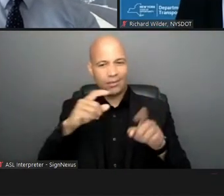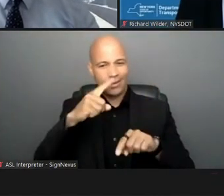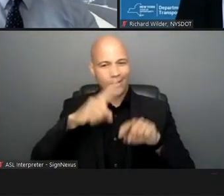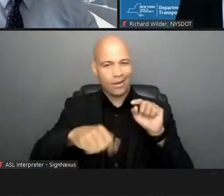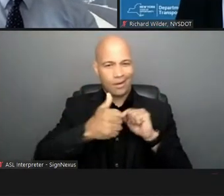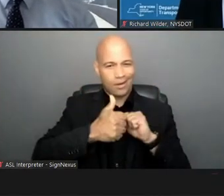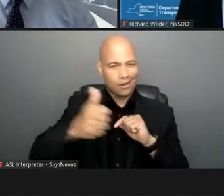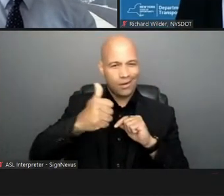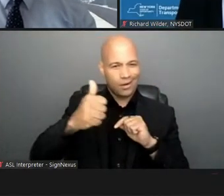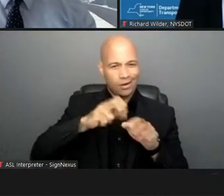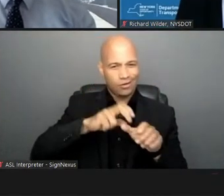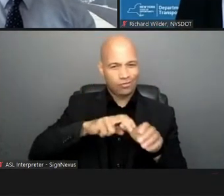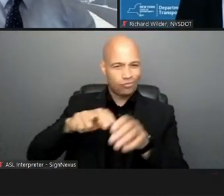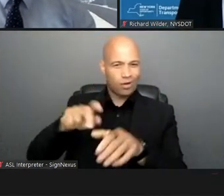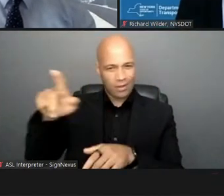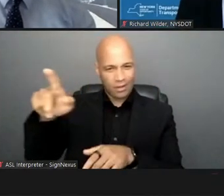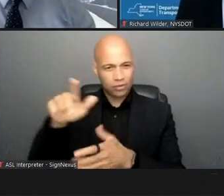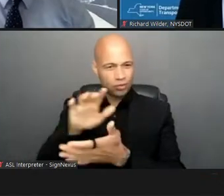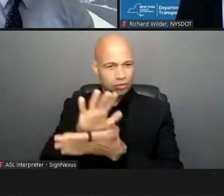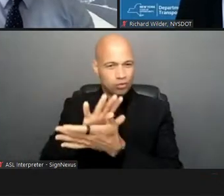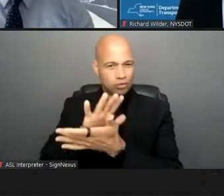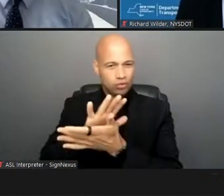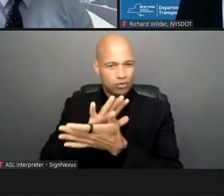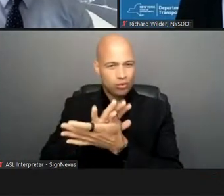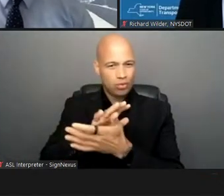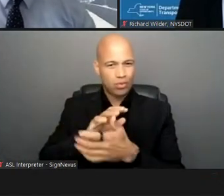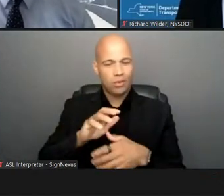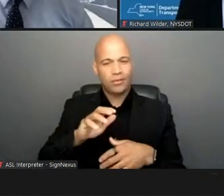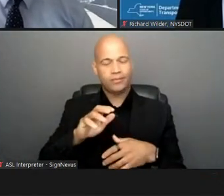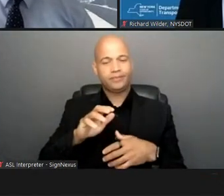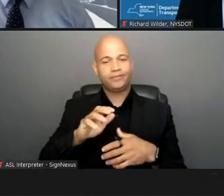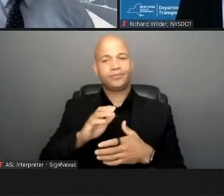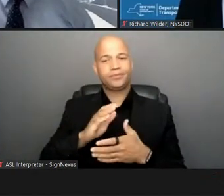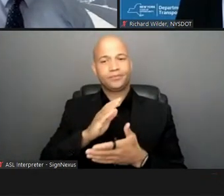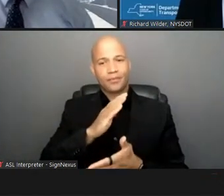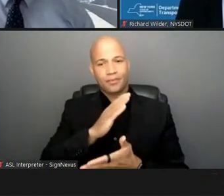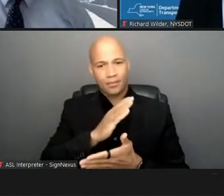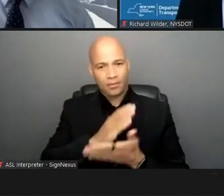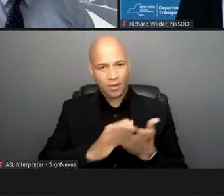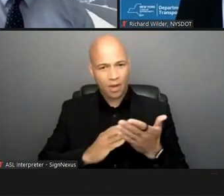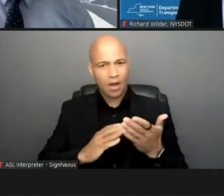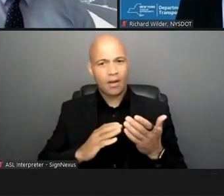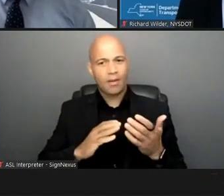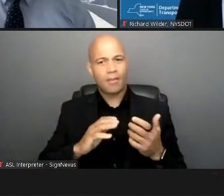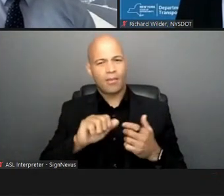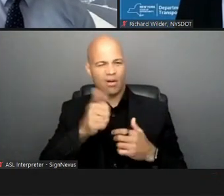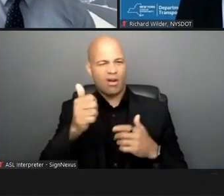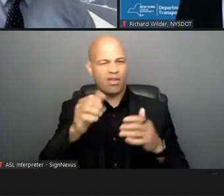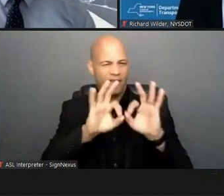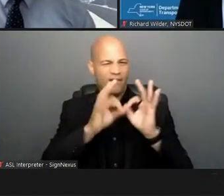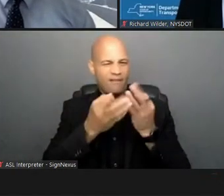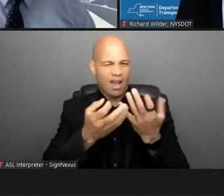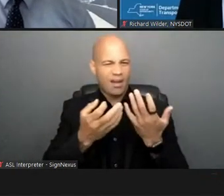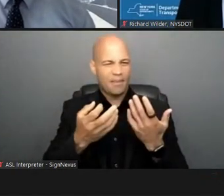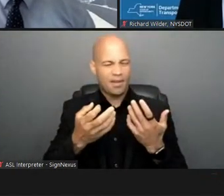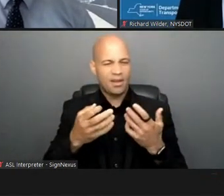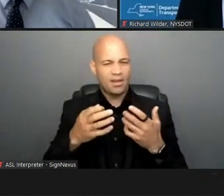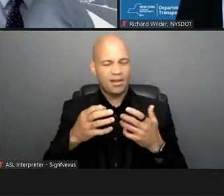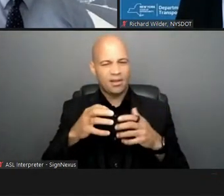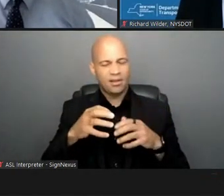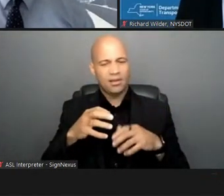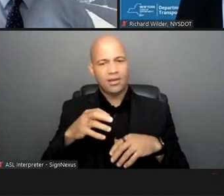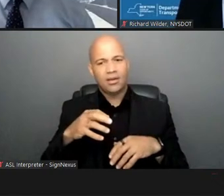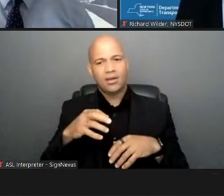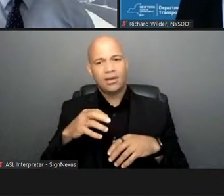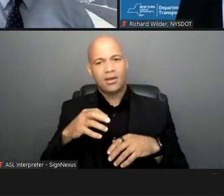our children were accepted um so I would represent three other families three other families our children were accepted into